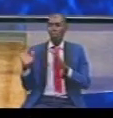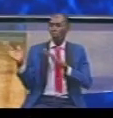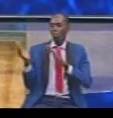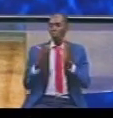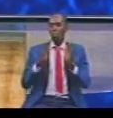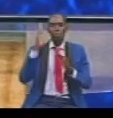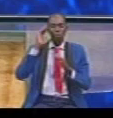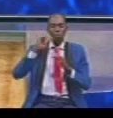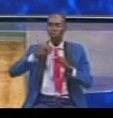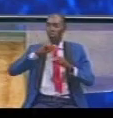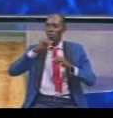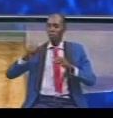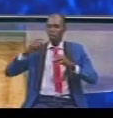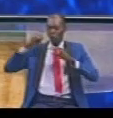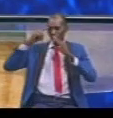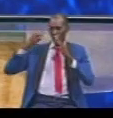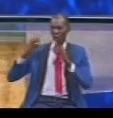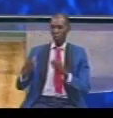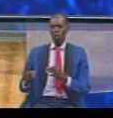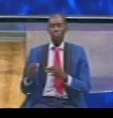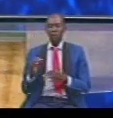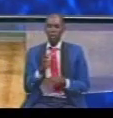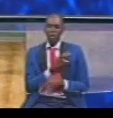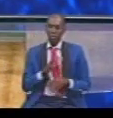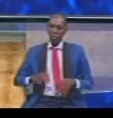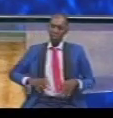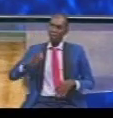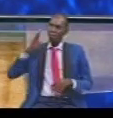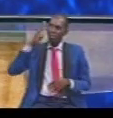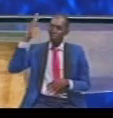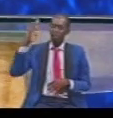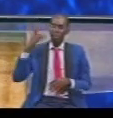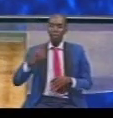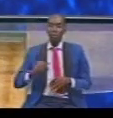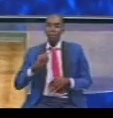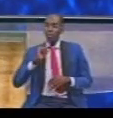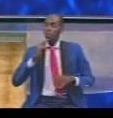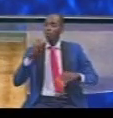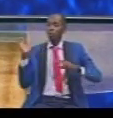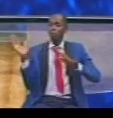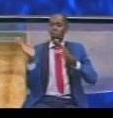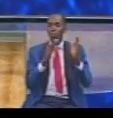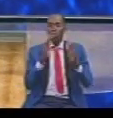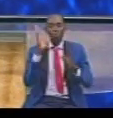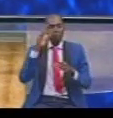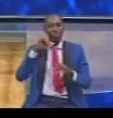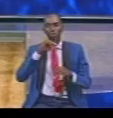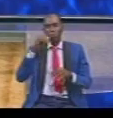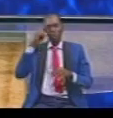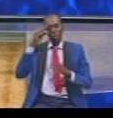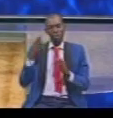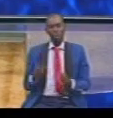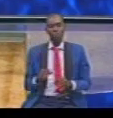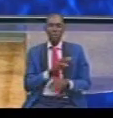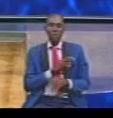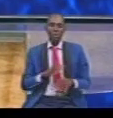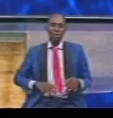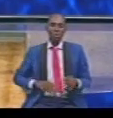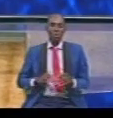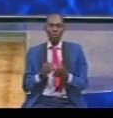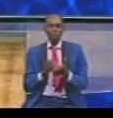destiny. The contrary wind was not going to determine his decisions. And then he says,